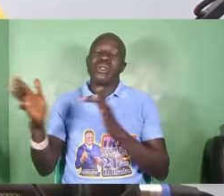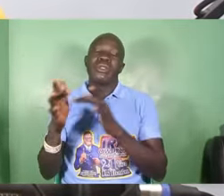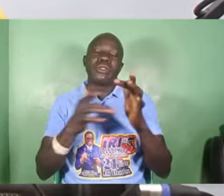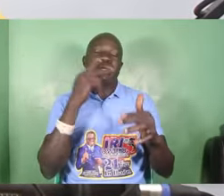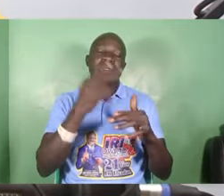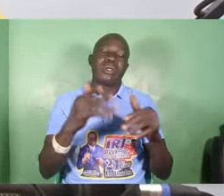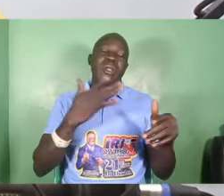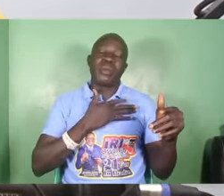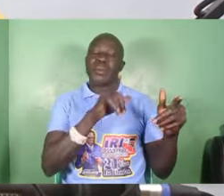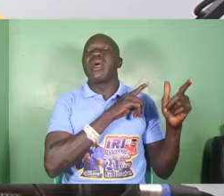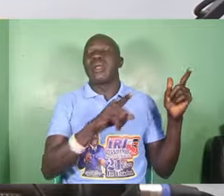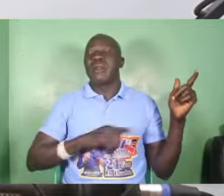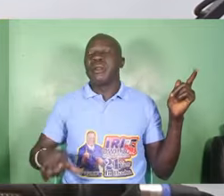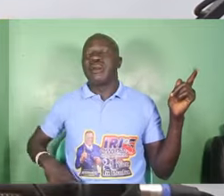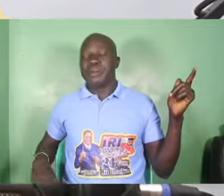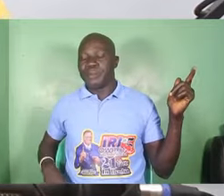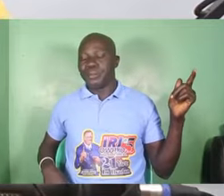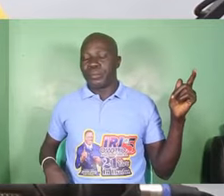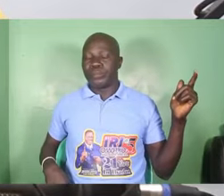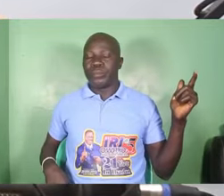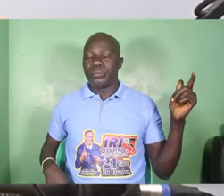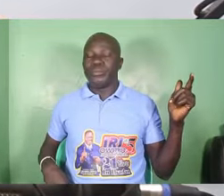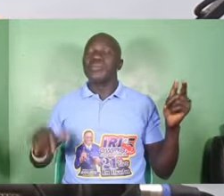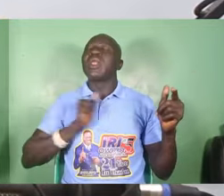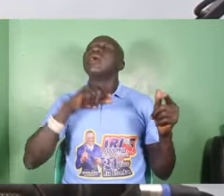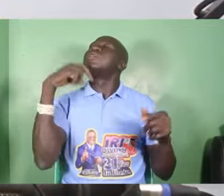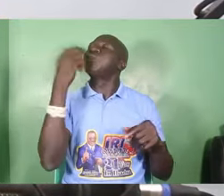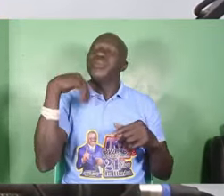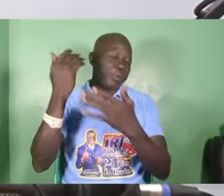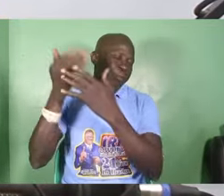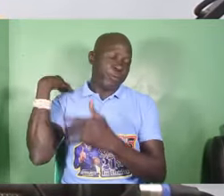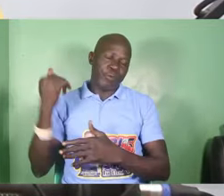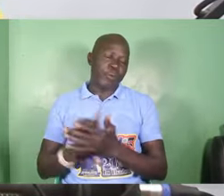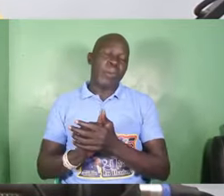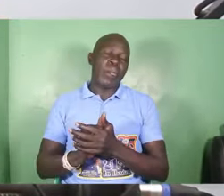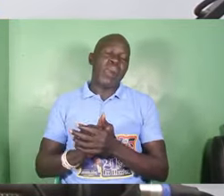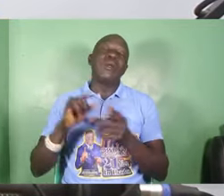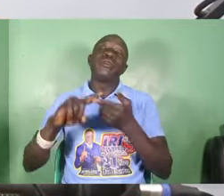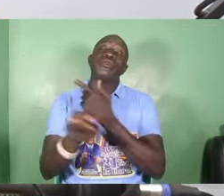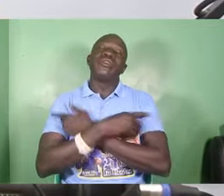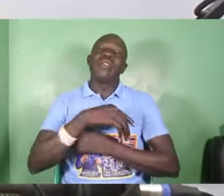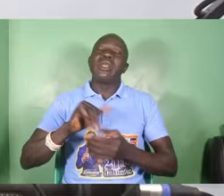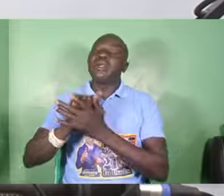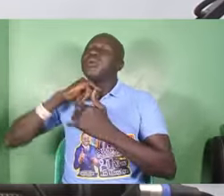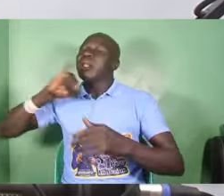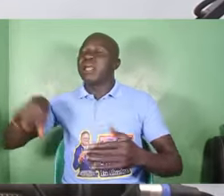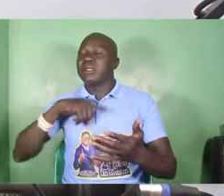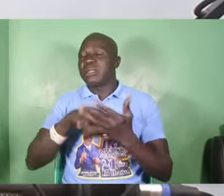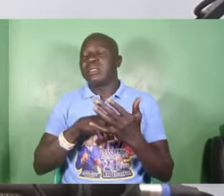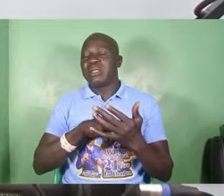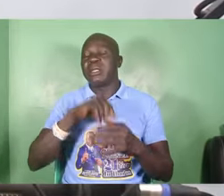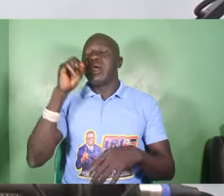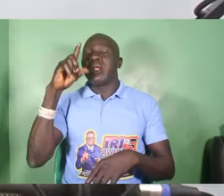Jésù Olúwa. In Jesus' name, my Lord. Mo ti sọ tẹ́lẹ̀. I said it yesterday. Mo ní ayájọ́ ọjọ́ òní. That today like this.